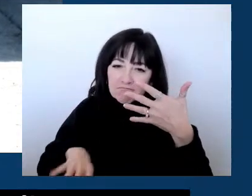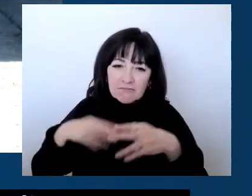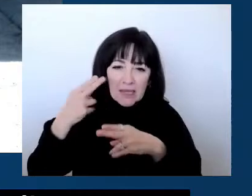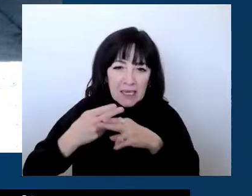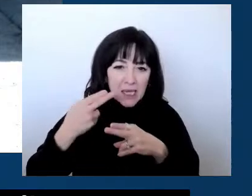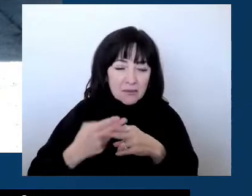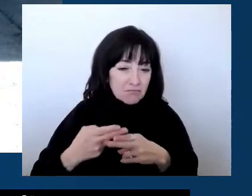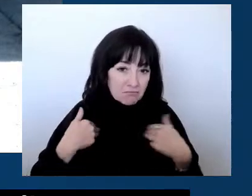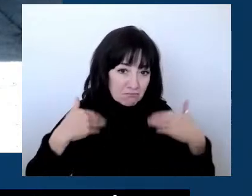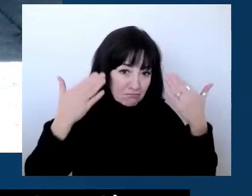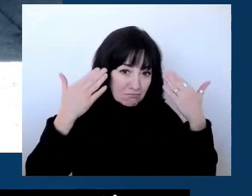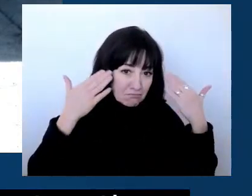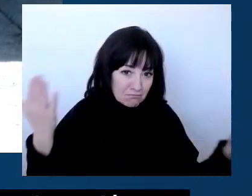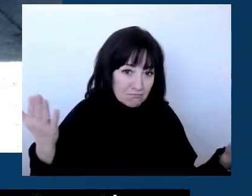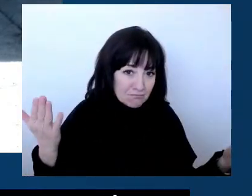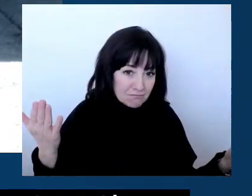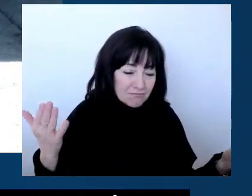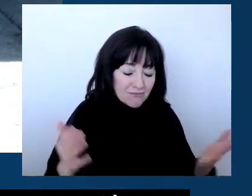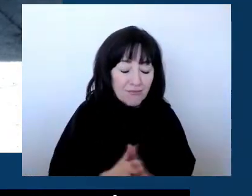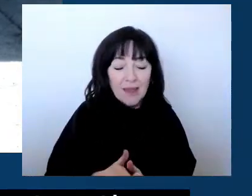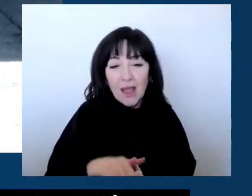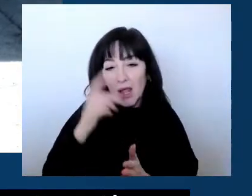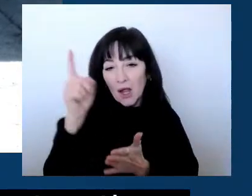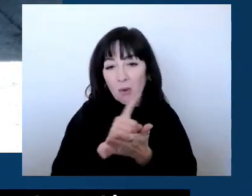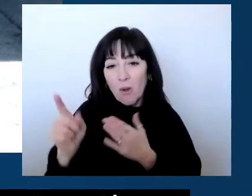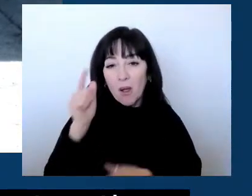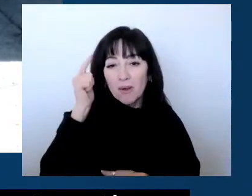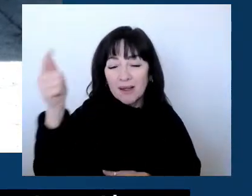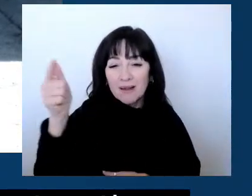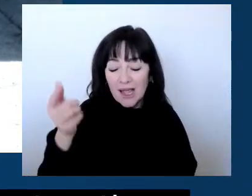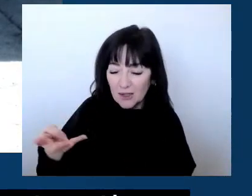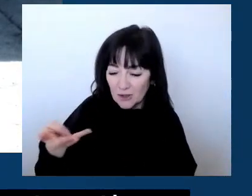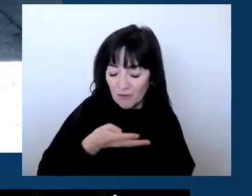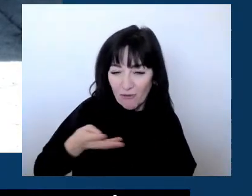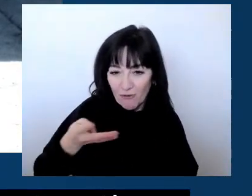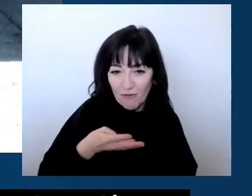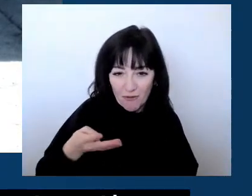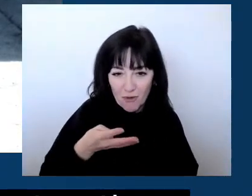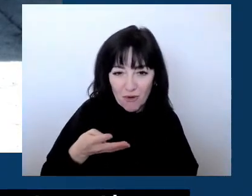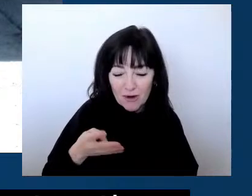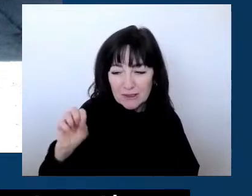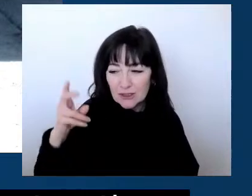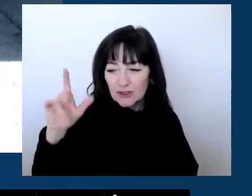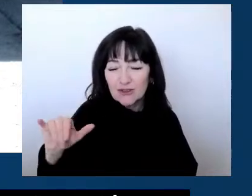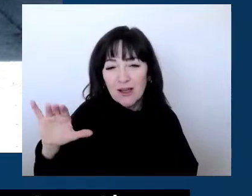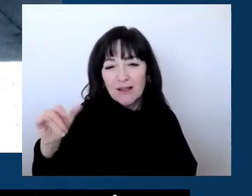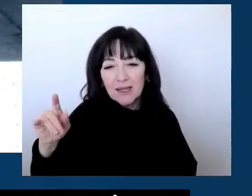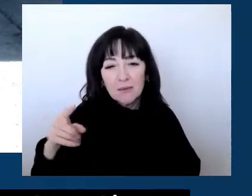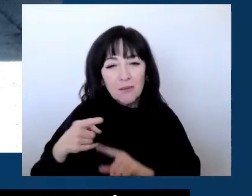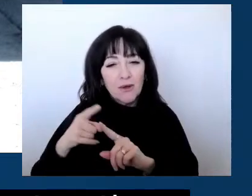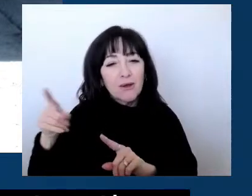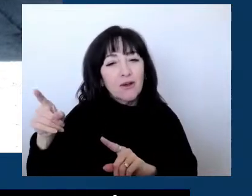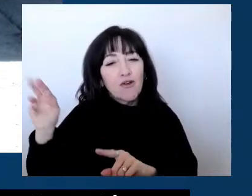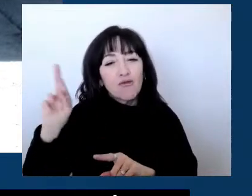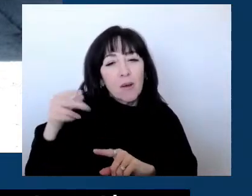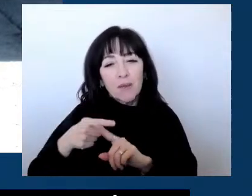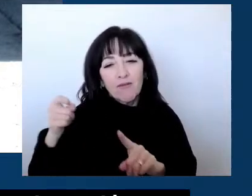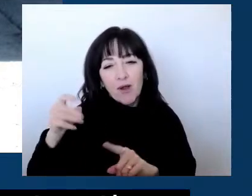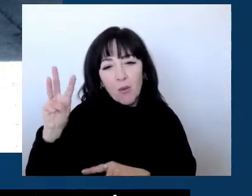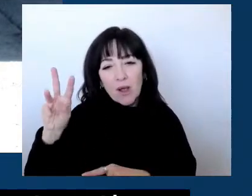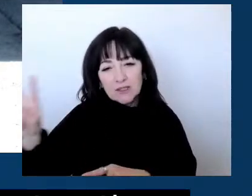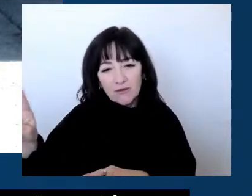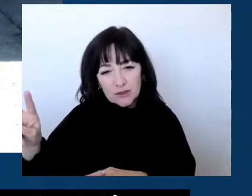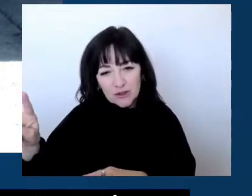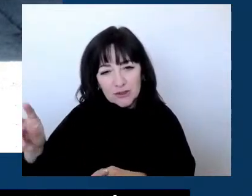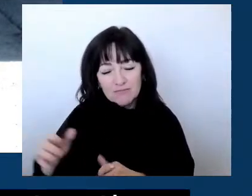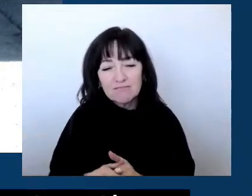would happen. A week later, we were all in the Oval Office, and there were four of us: Shelley Capito, Republican from West Virginia; Jim Inhofe,